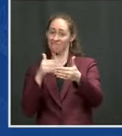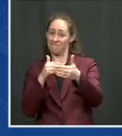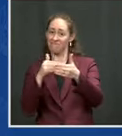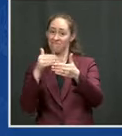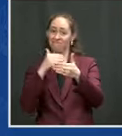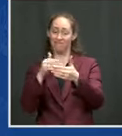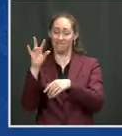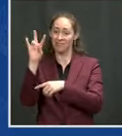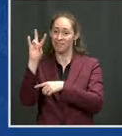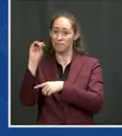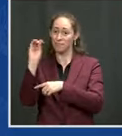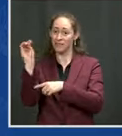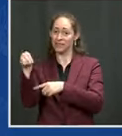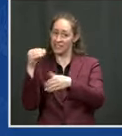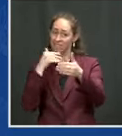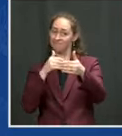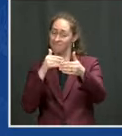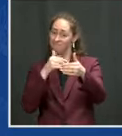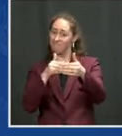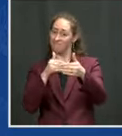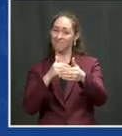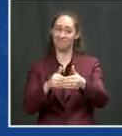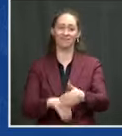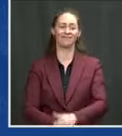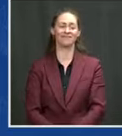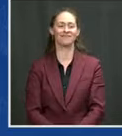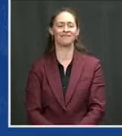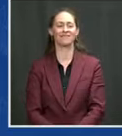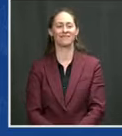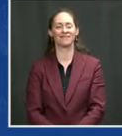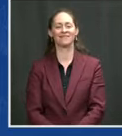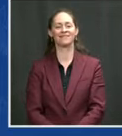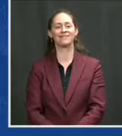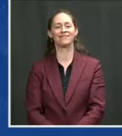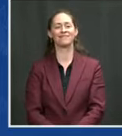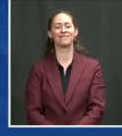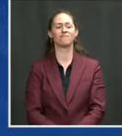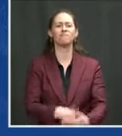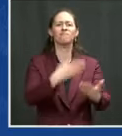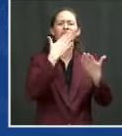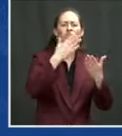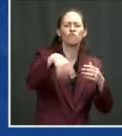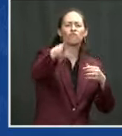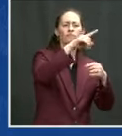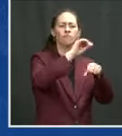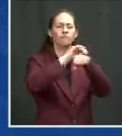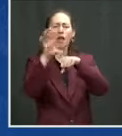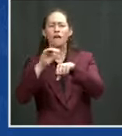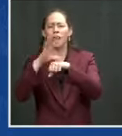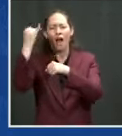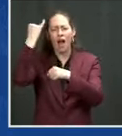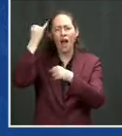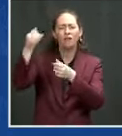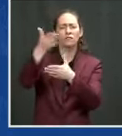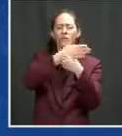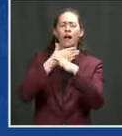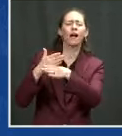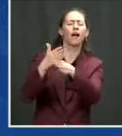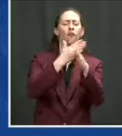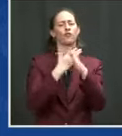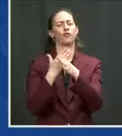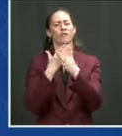highlighting this. And I want to thank the fellow governors for all the advice and good ideas they've been able to give to us. Well, Tim, you've been a stand